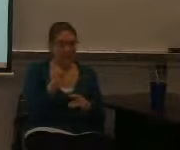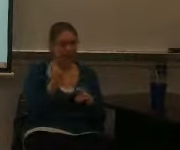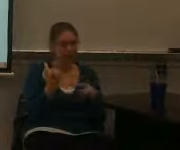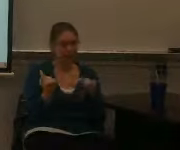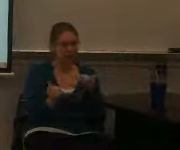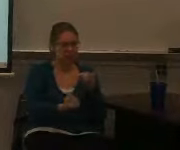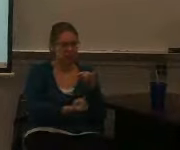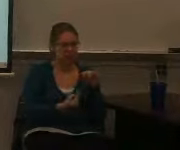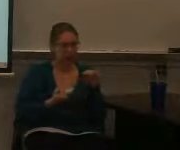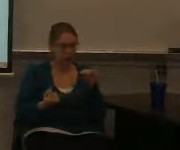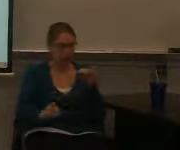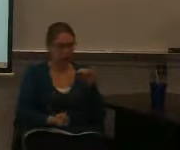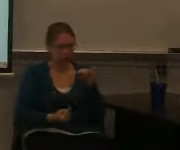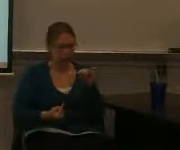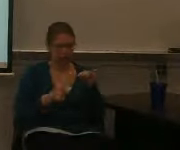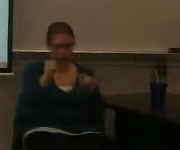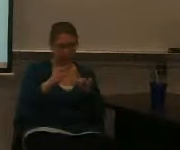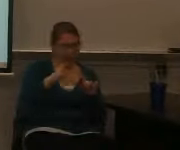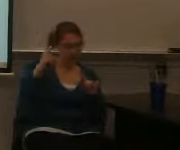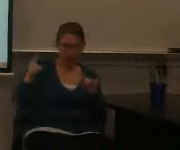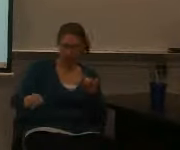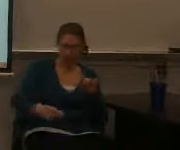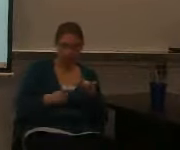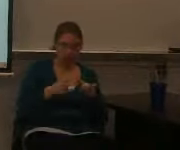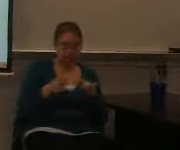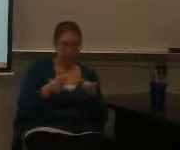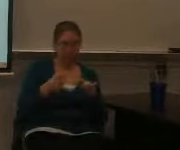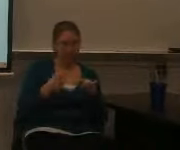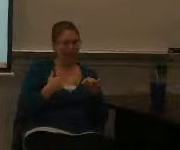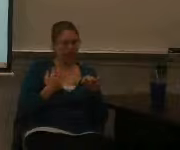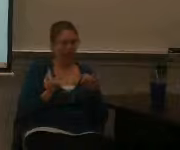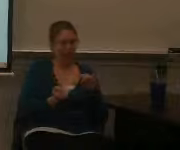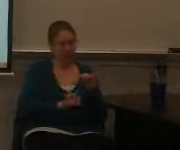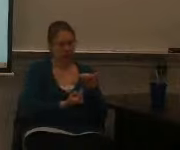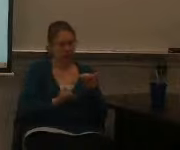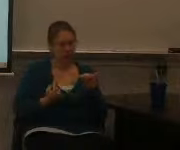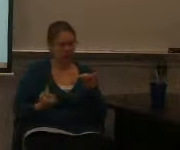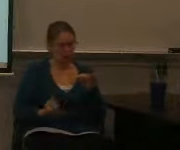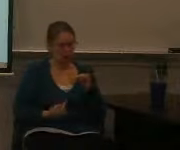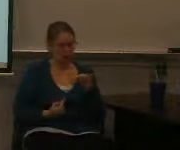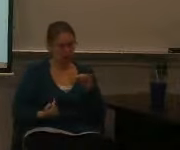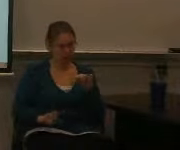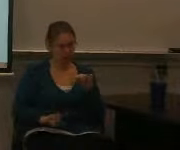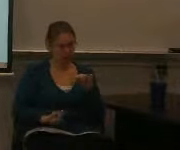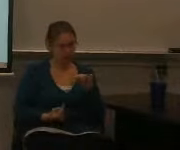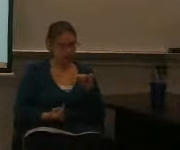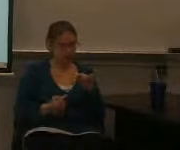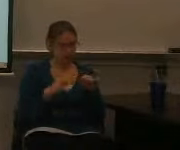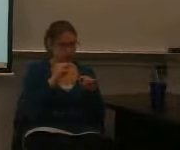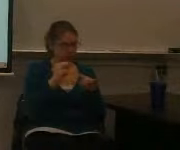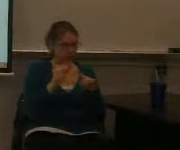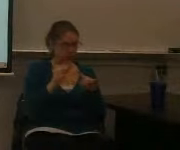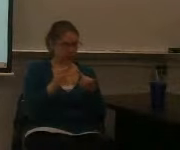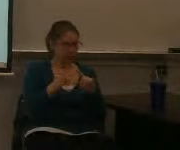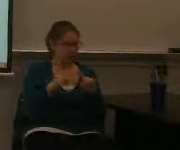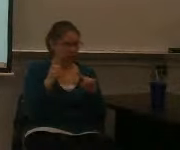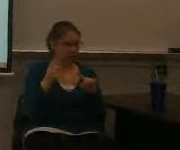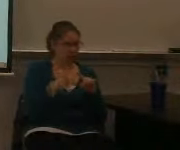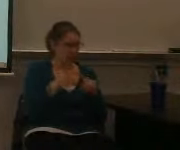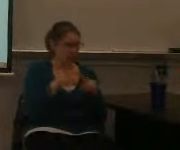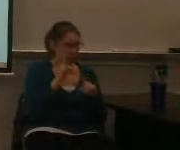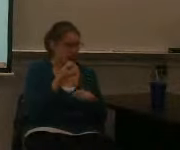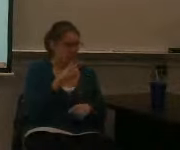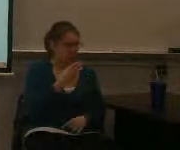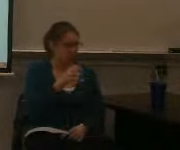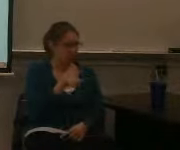spiraling to them. Rather than being a cycle, like we have, remember we do our nutrient cycles and they have these circles in them. It looked like a